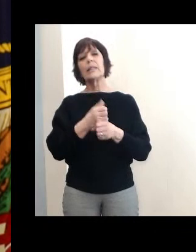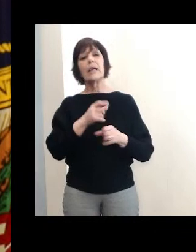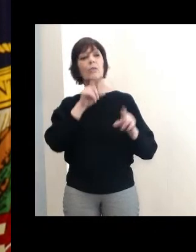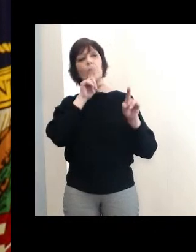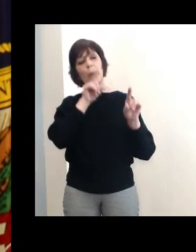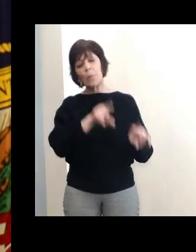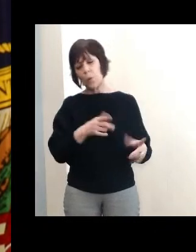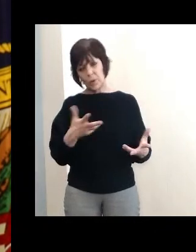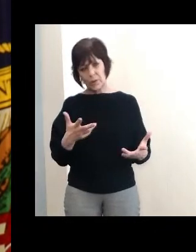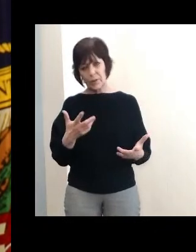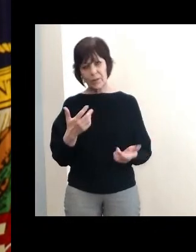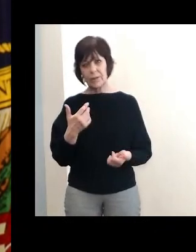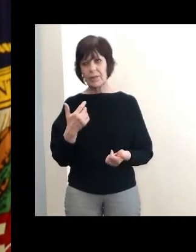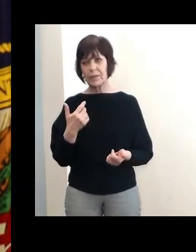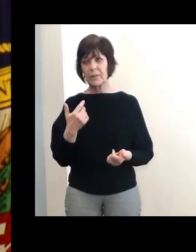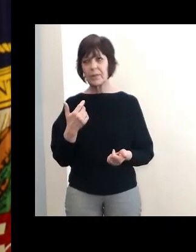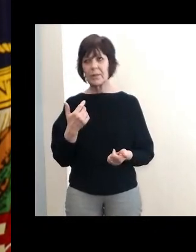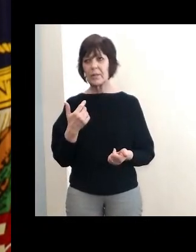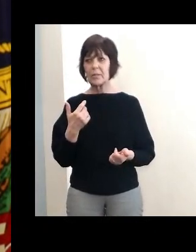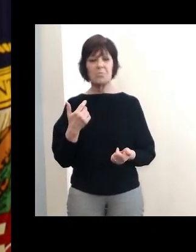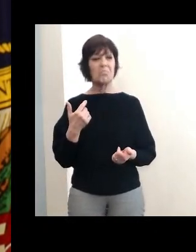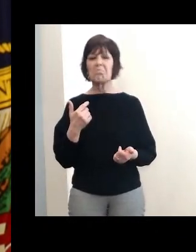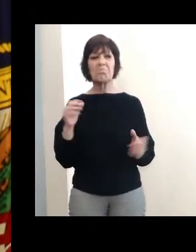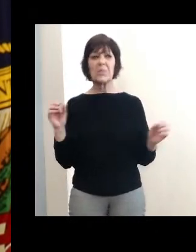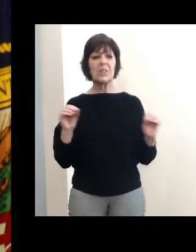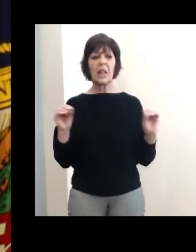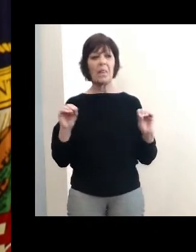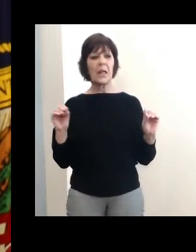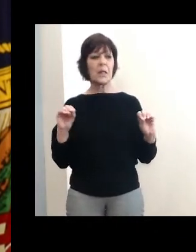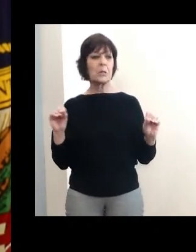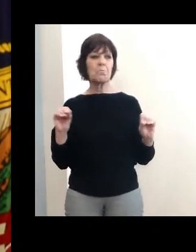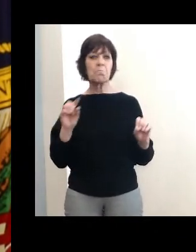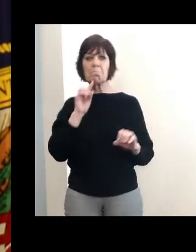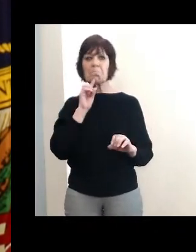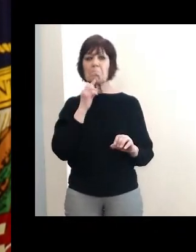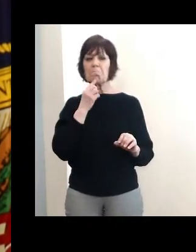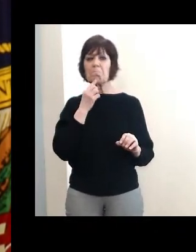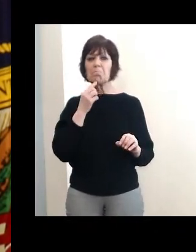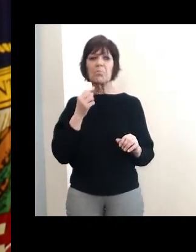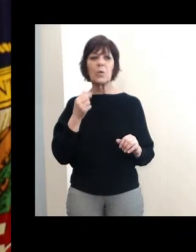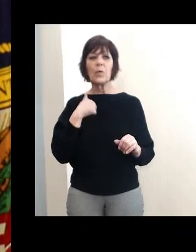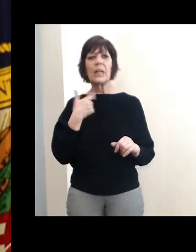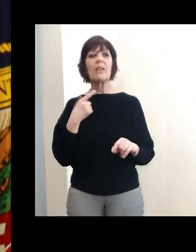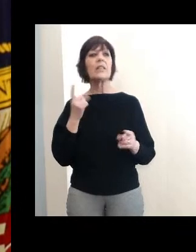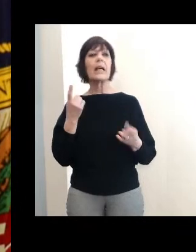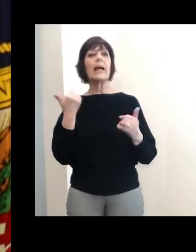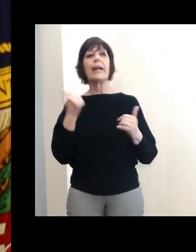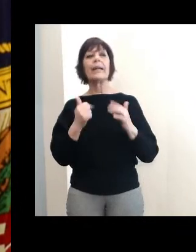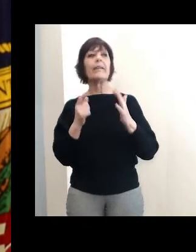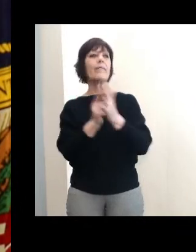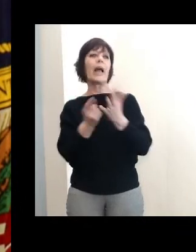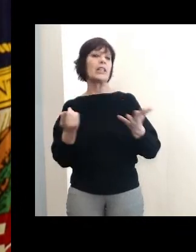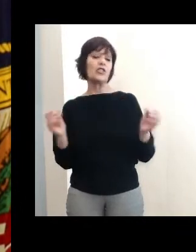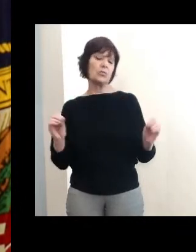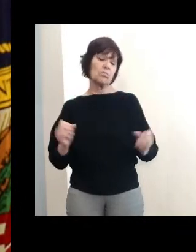reports, and I'm sure we've received some major reports, but I don't think we have any. We haven't issued any violations. The doc is